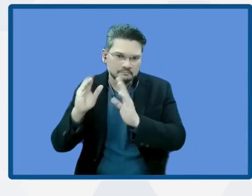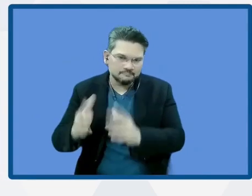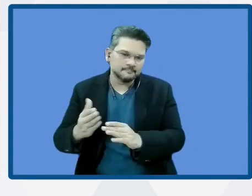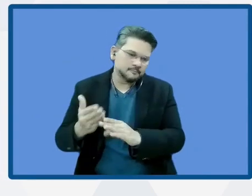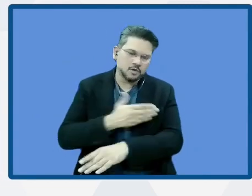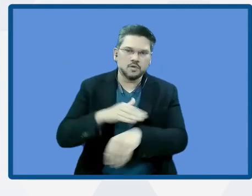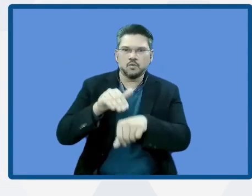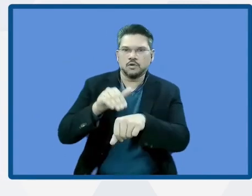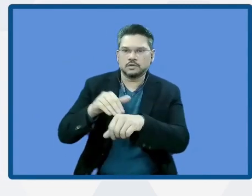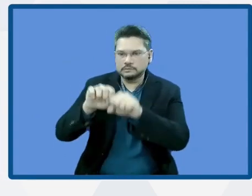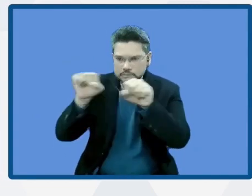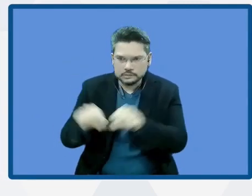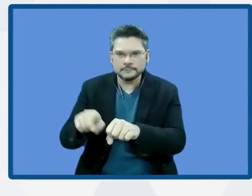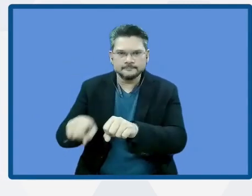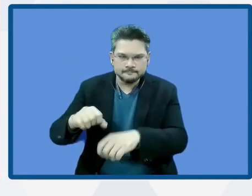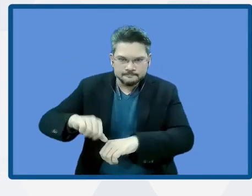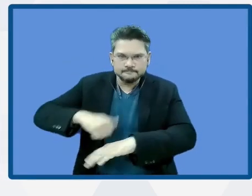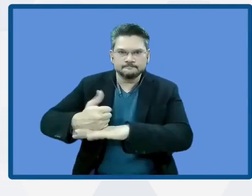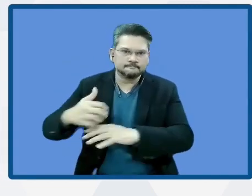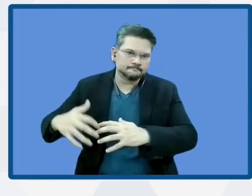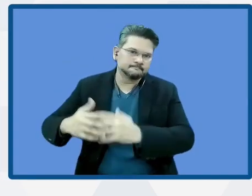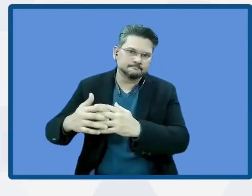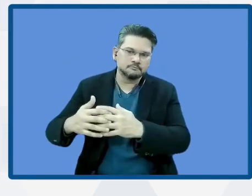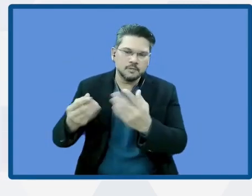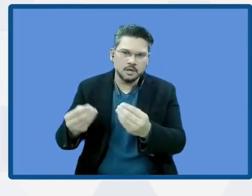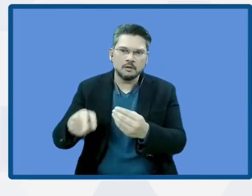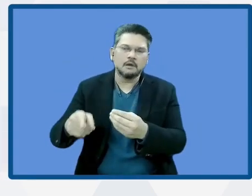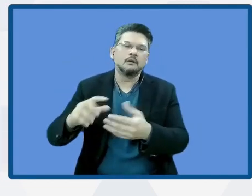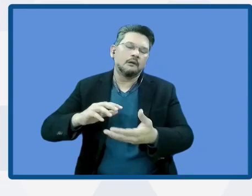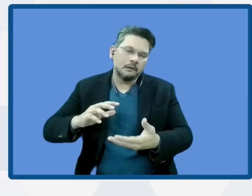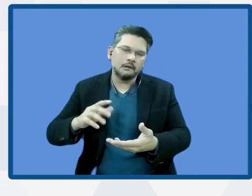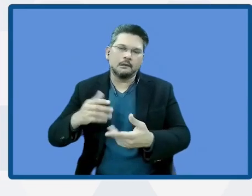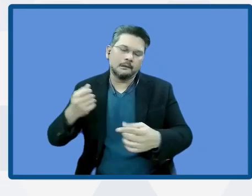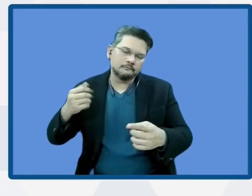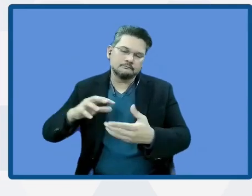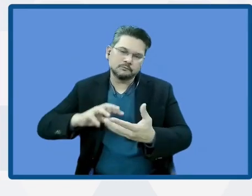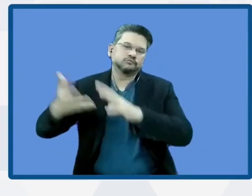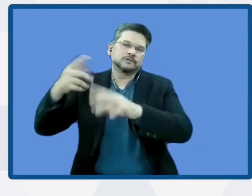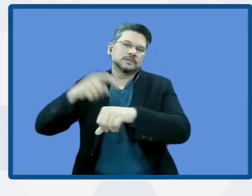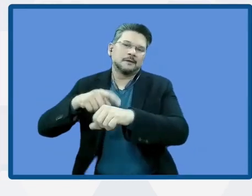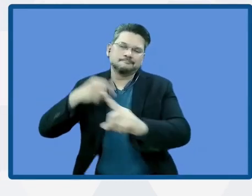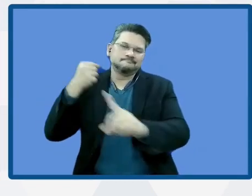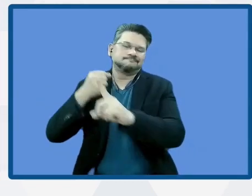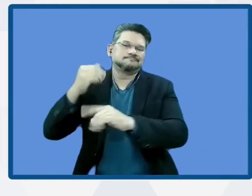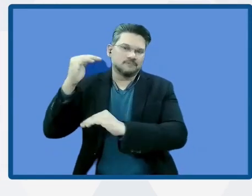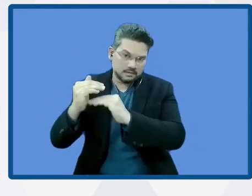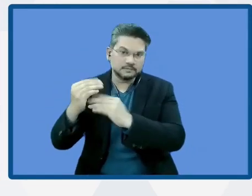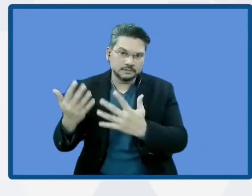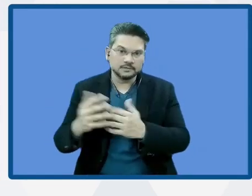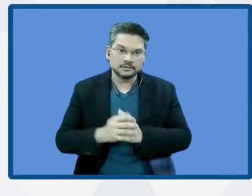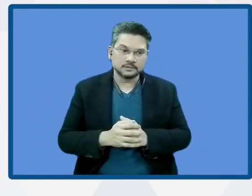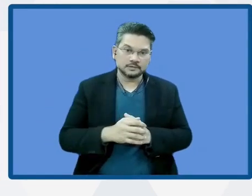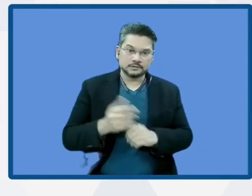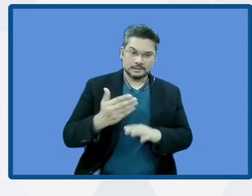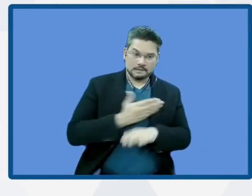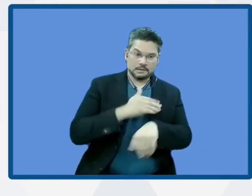actually suffer the impacts of these disasters. With early warning systems and anticipatory